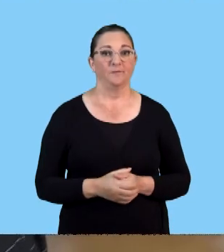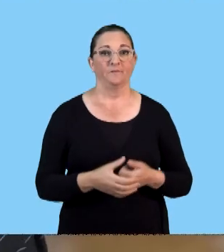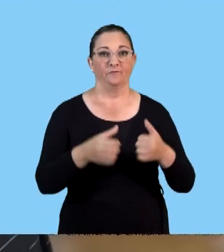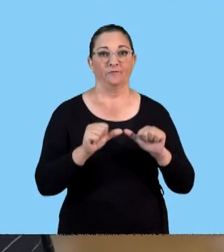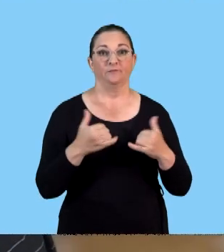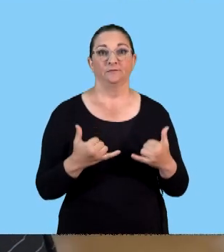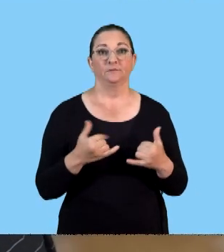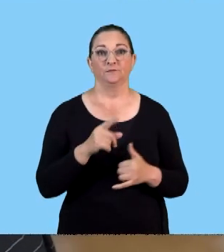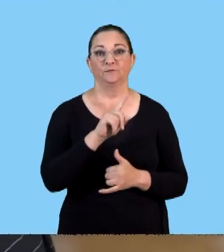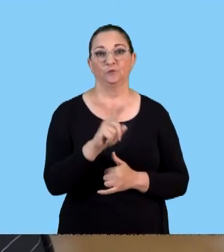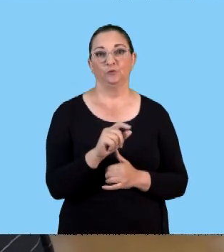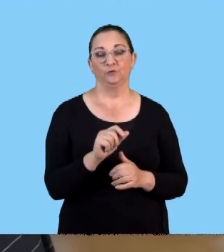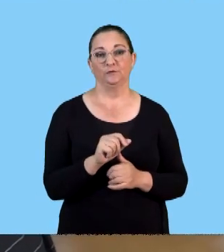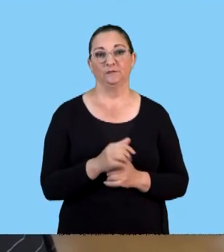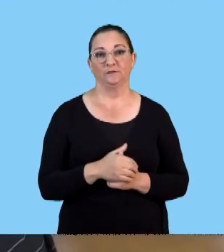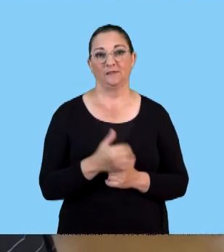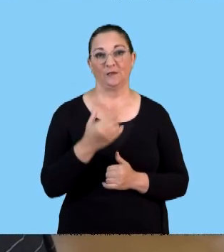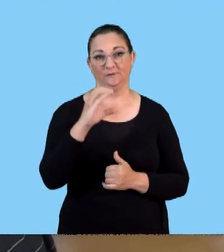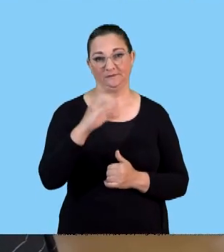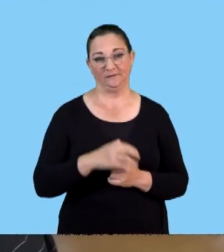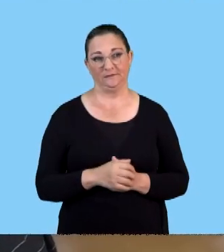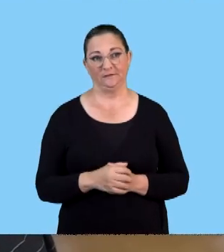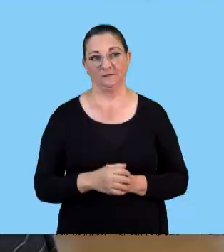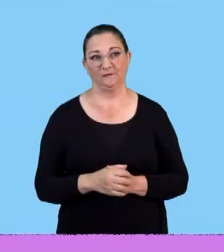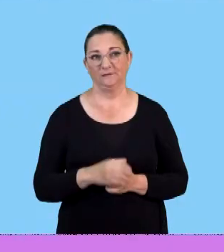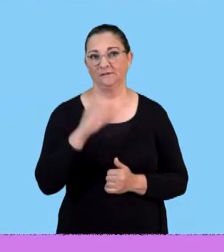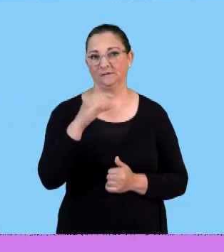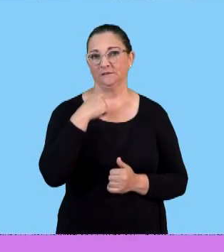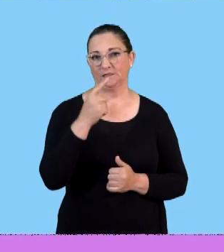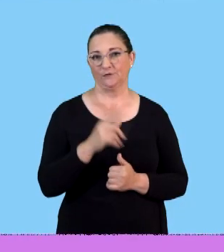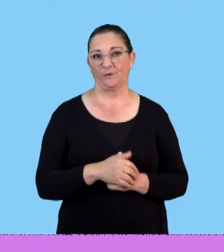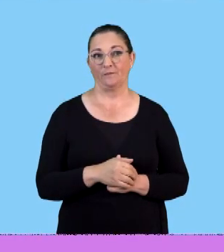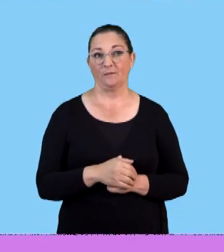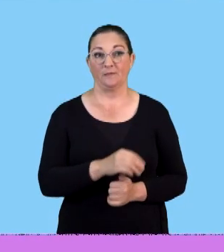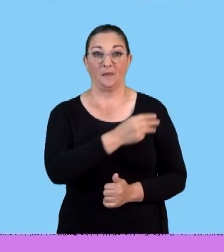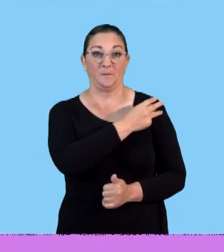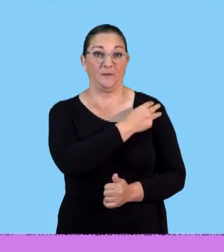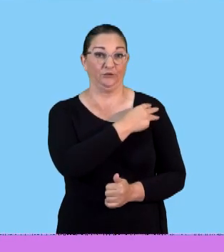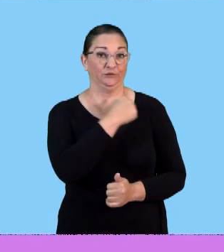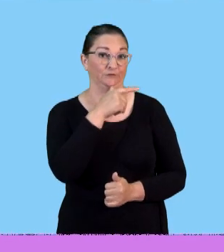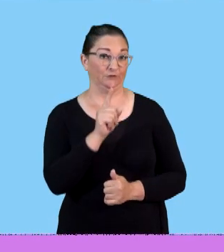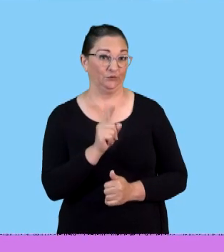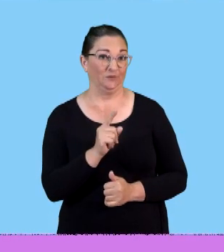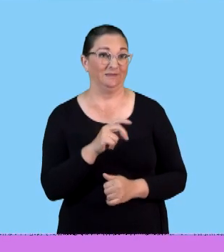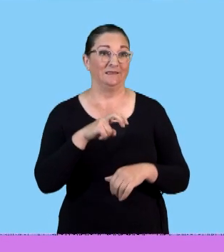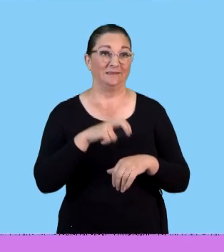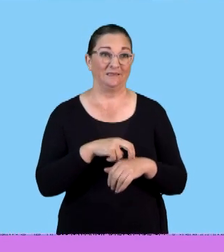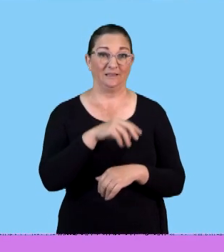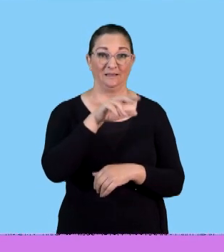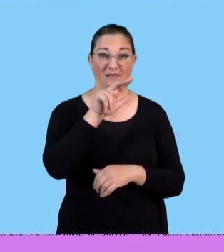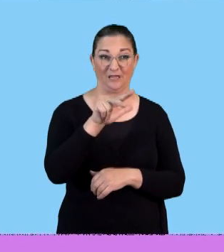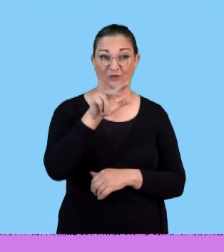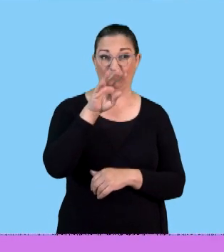All right. Let's now move on to question number C. Now, question number C is saying that the manager claimed that he